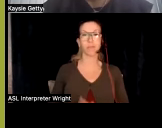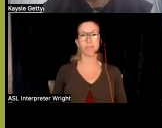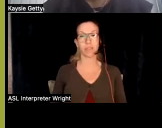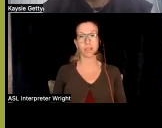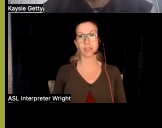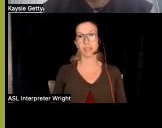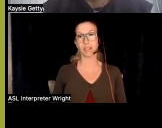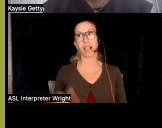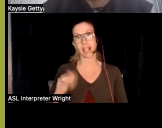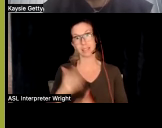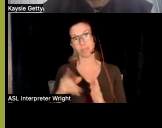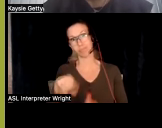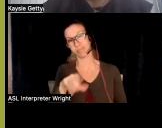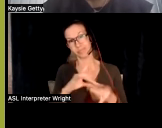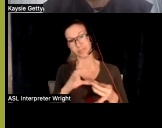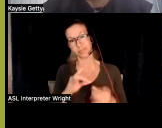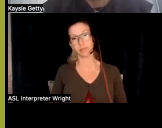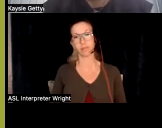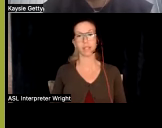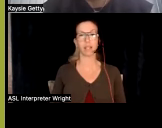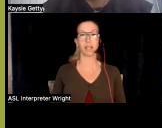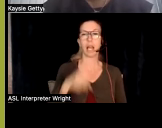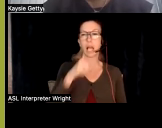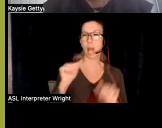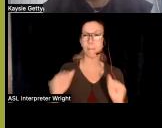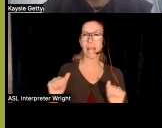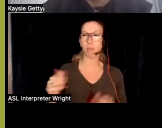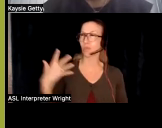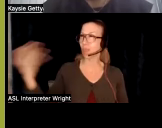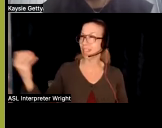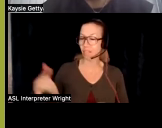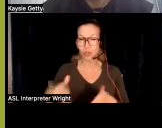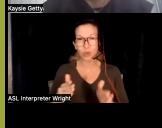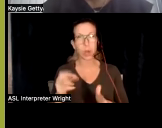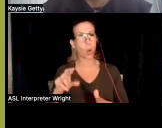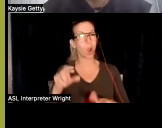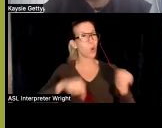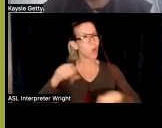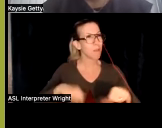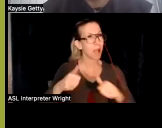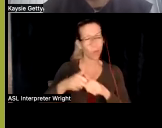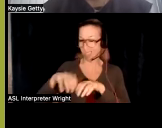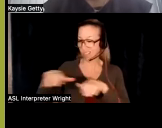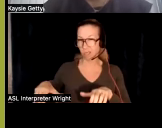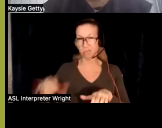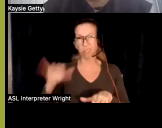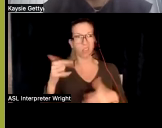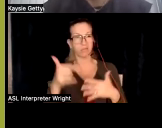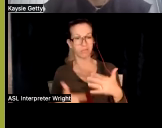talk about right here, not being able to leave the block or ride bikes with their neighbors, things like that.